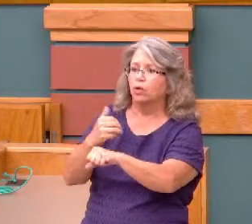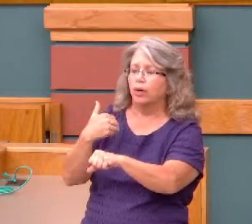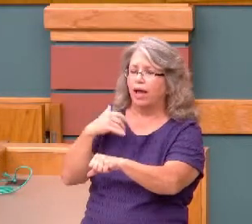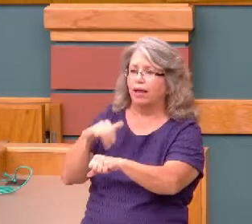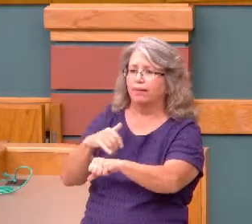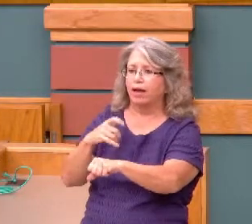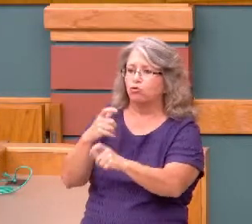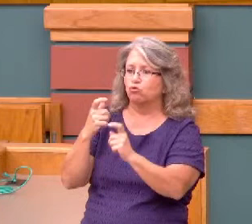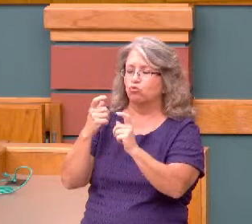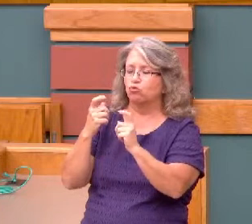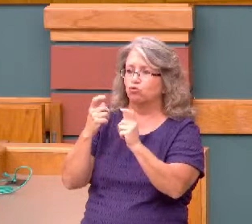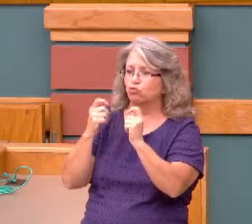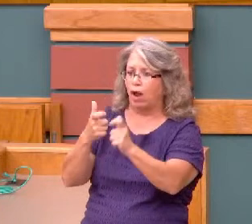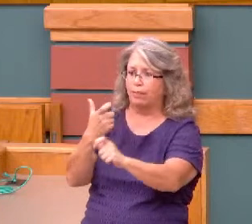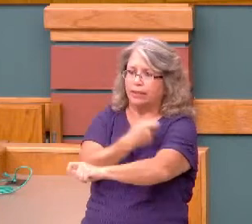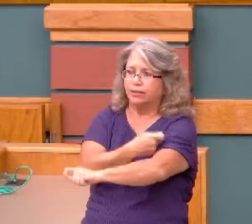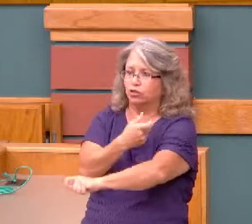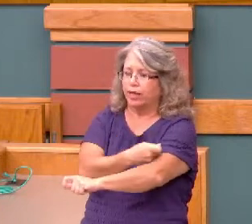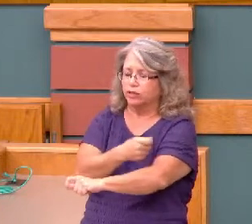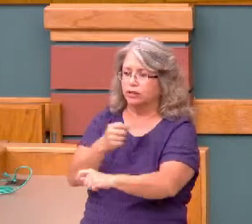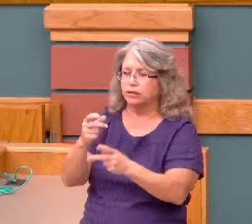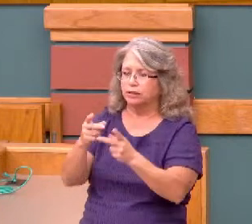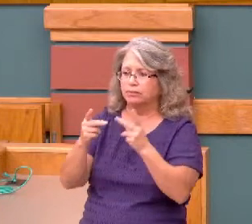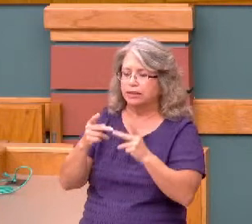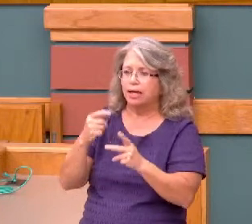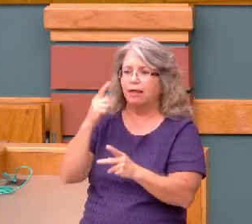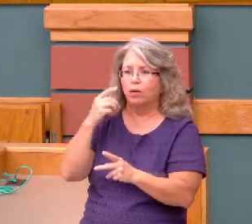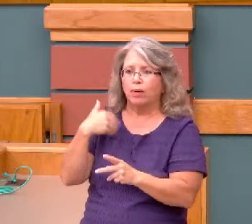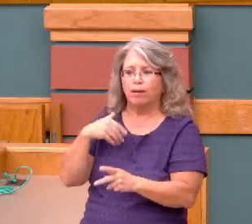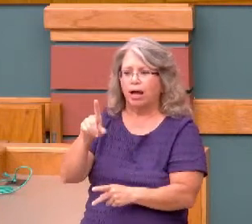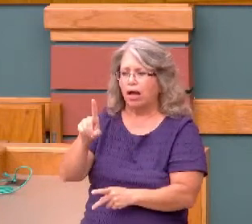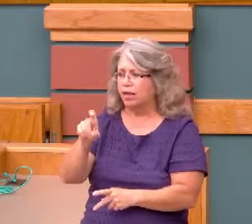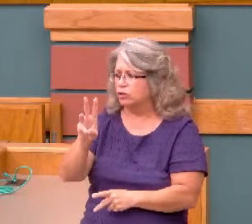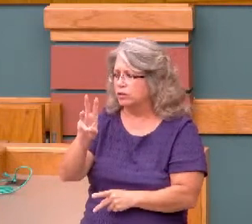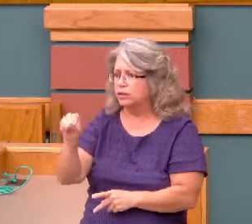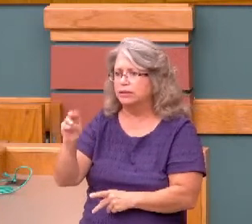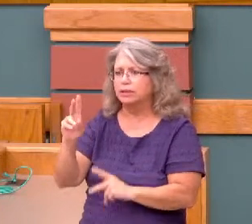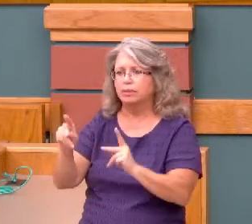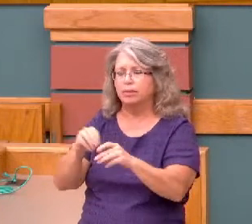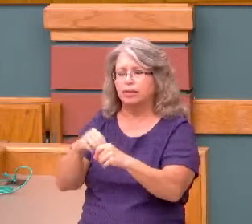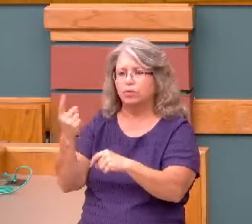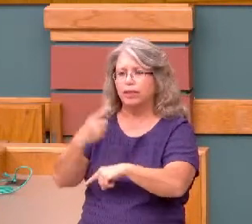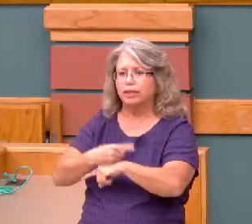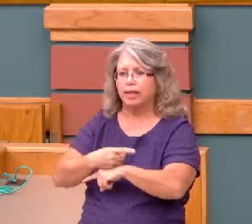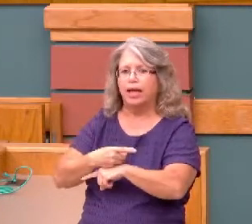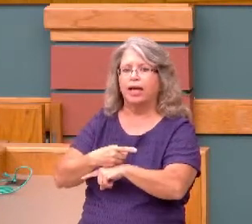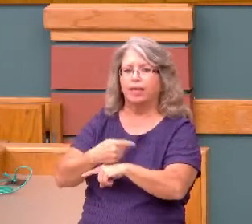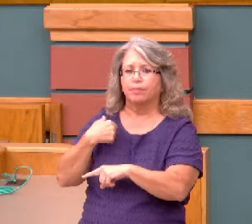day. And I still say to them, can we do more? When we're basically doubling what the